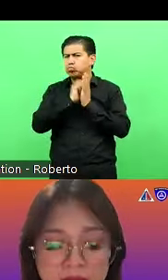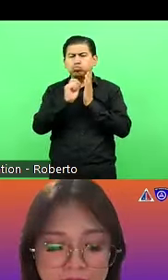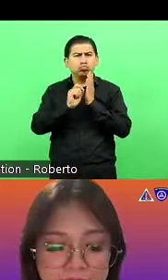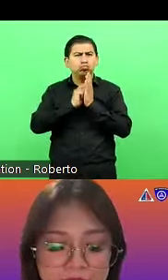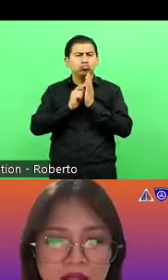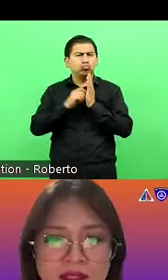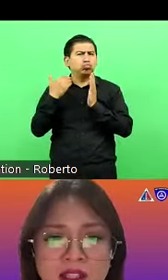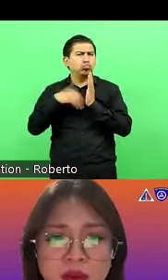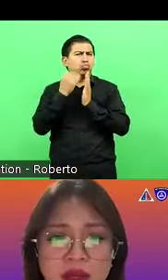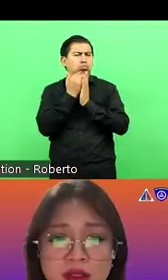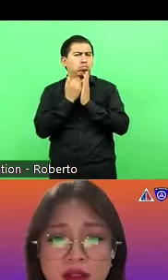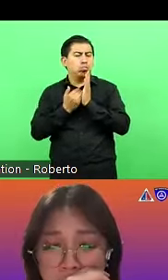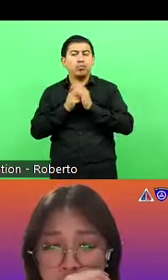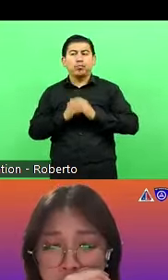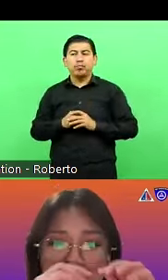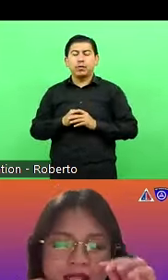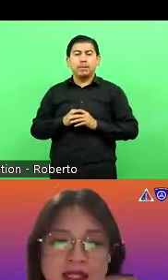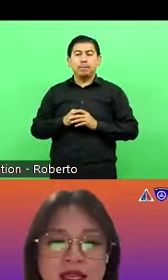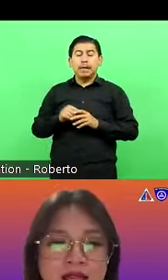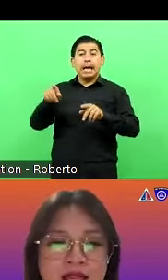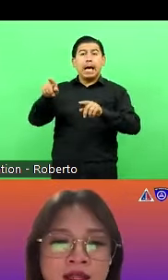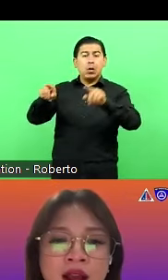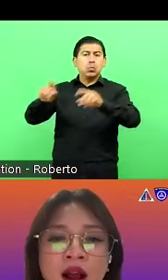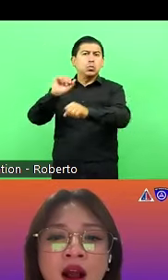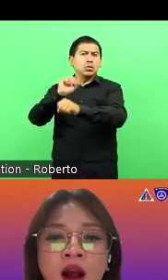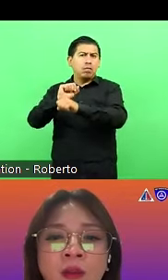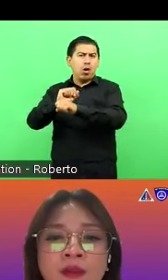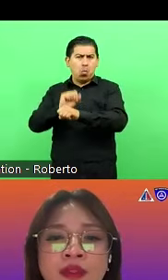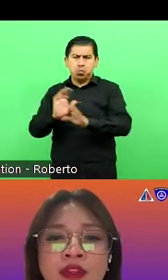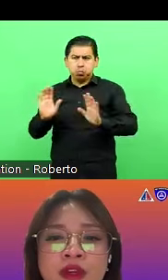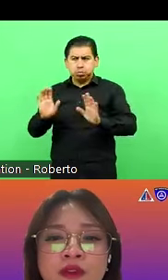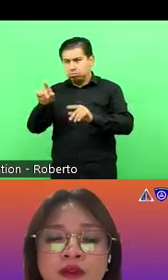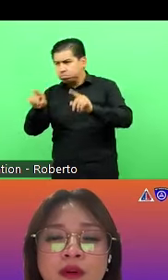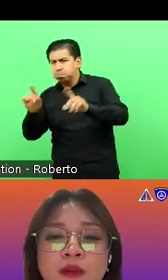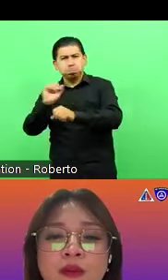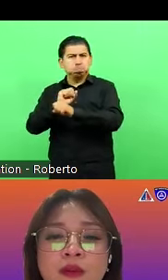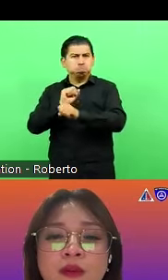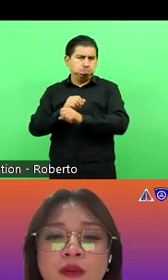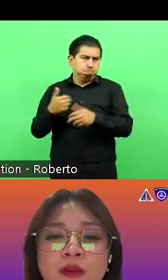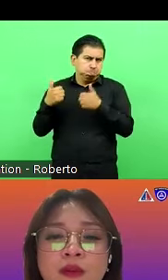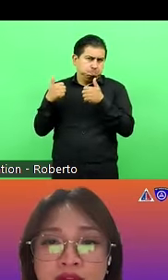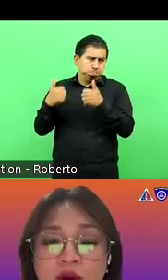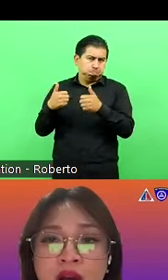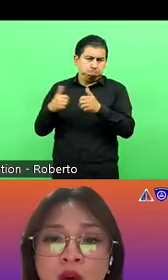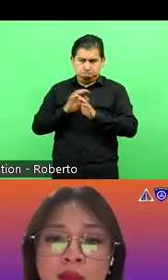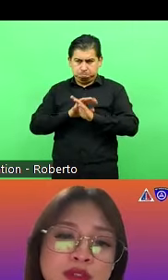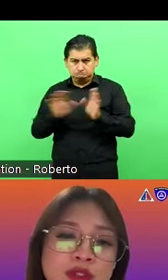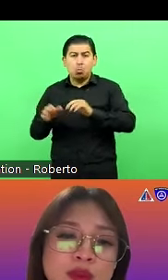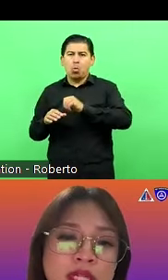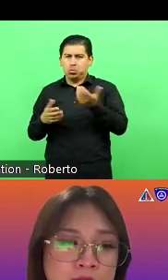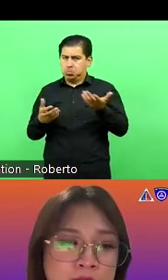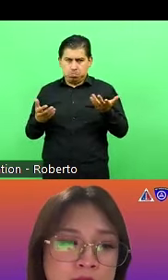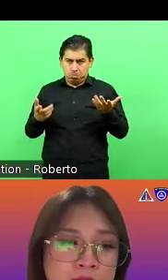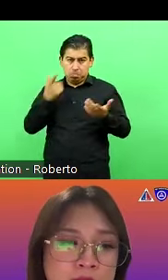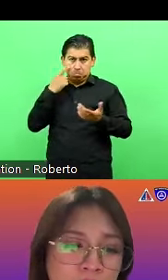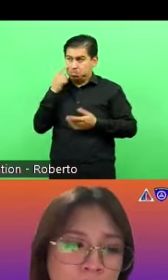this situation alone, we can see that the more than half of our persons